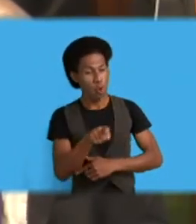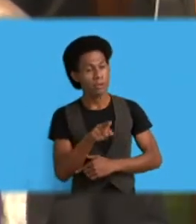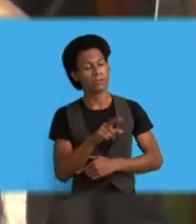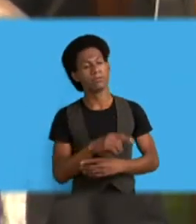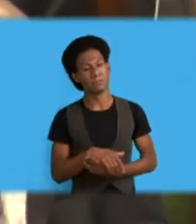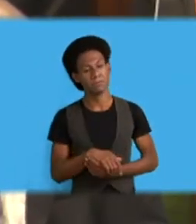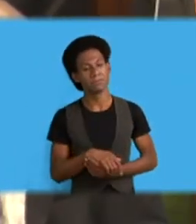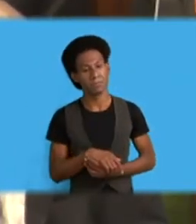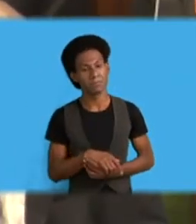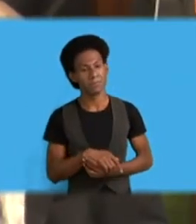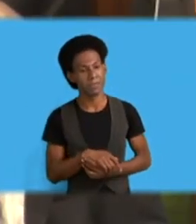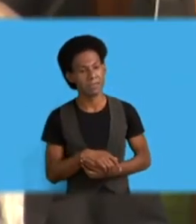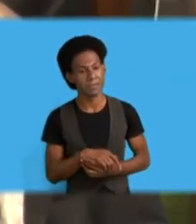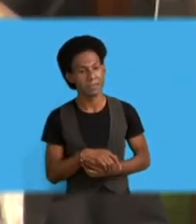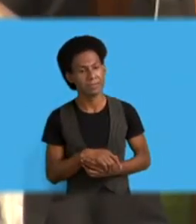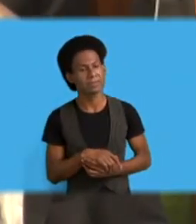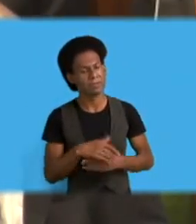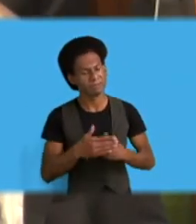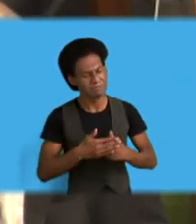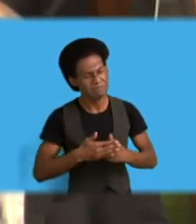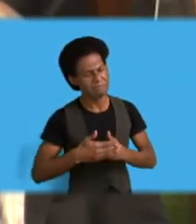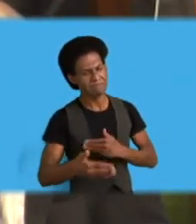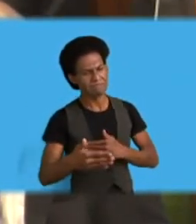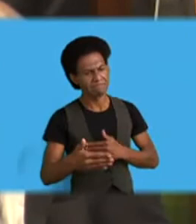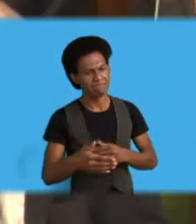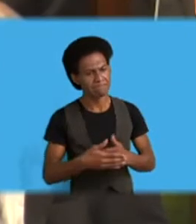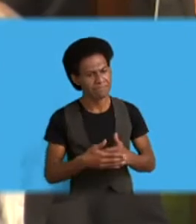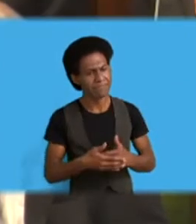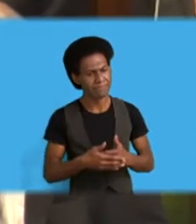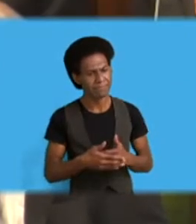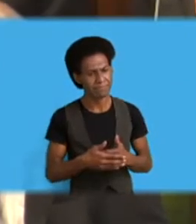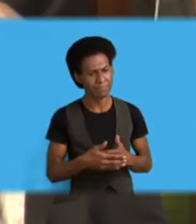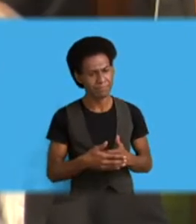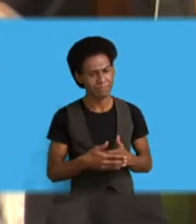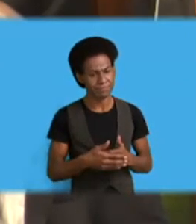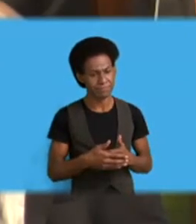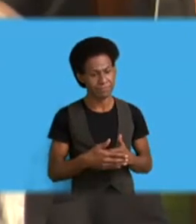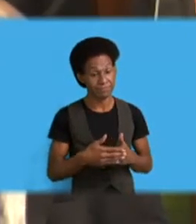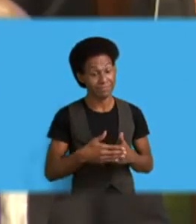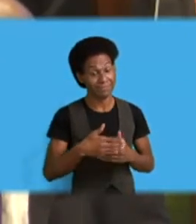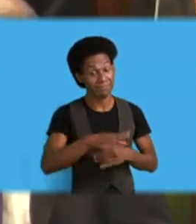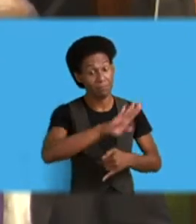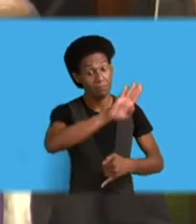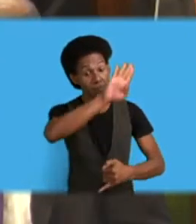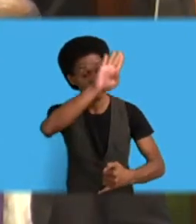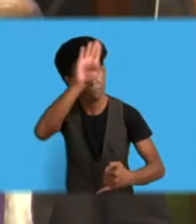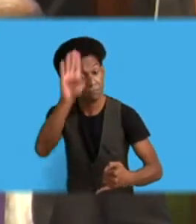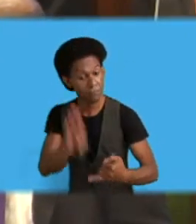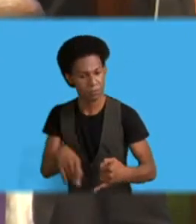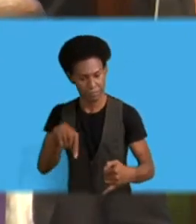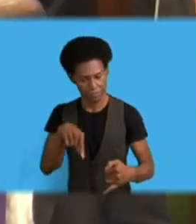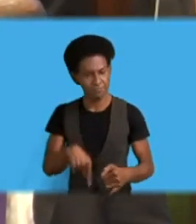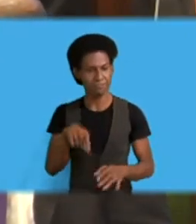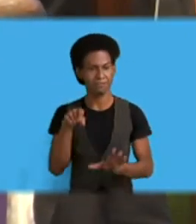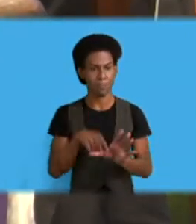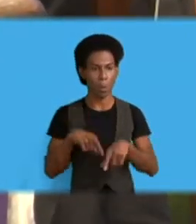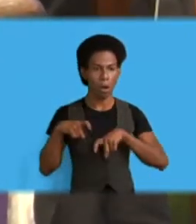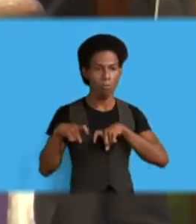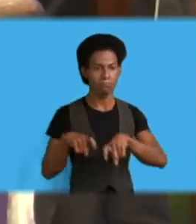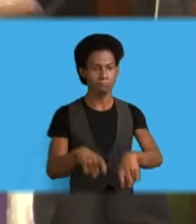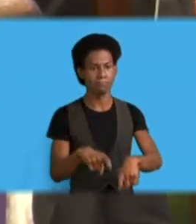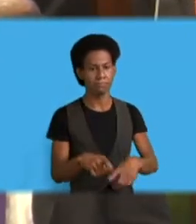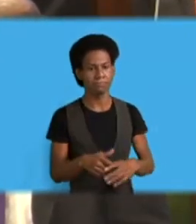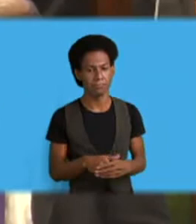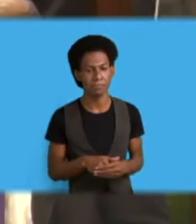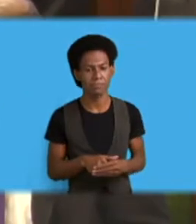until the end of the year, in order for smooth transition. Finally, Mr. Deputy Speaker, there is a need for action and not promises in the